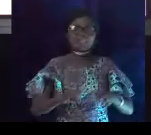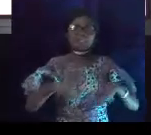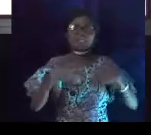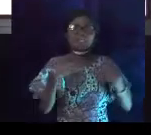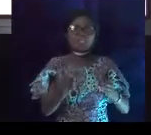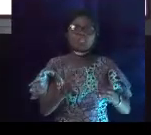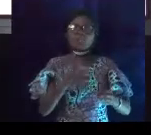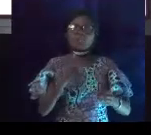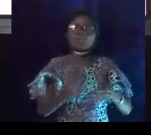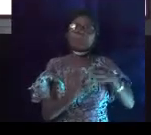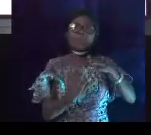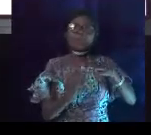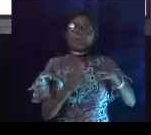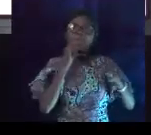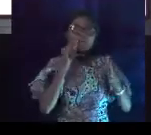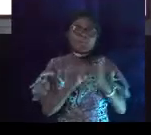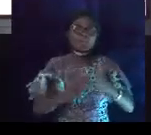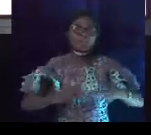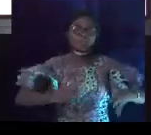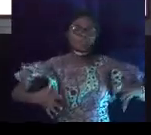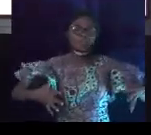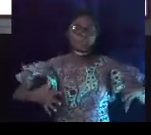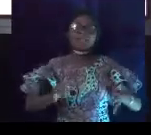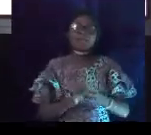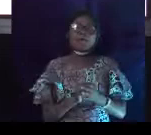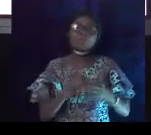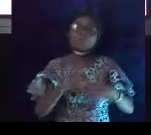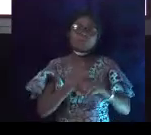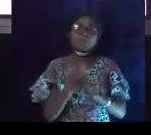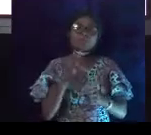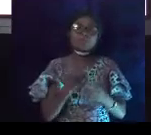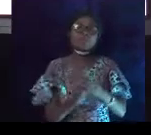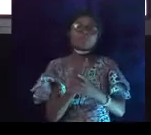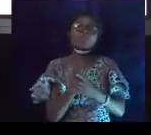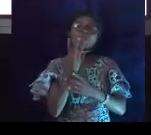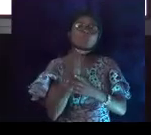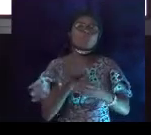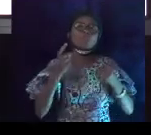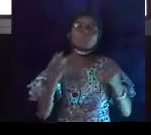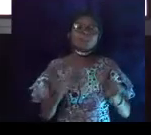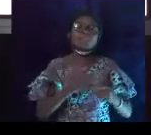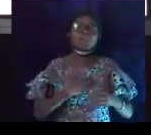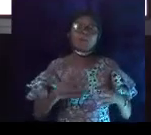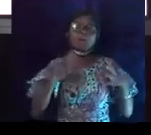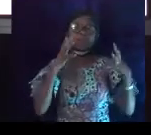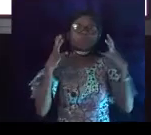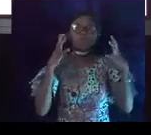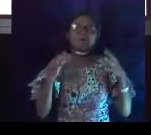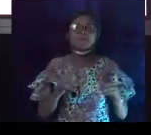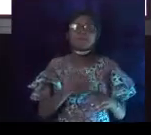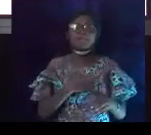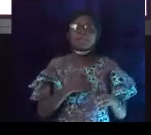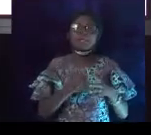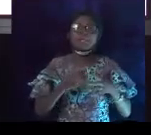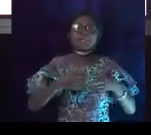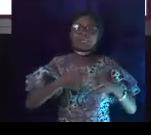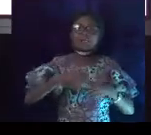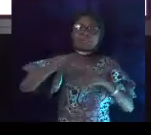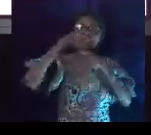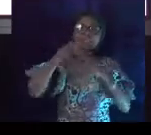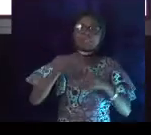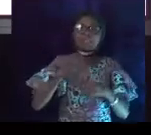broiler, is a feed that gives broilers a super fast growth that will make them grow very fast and